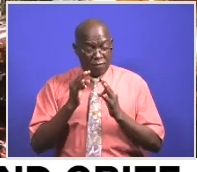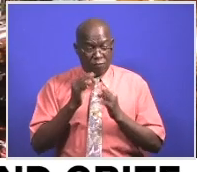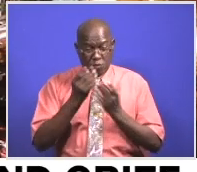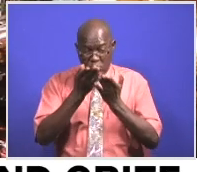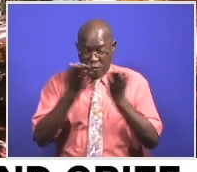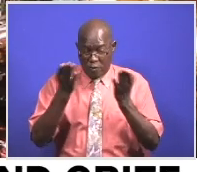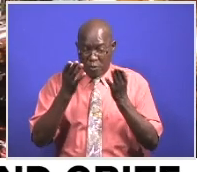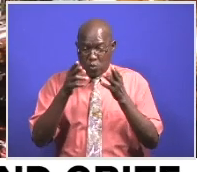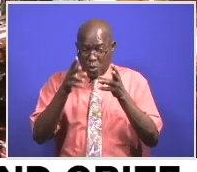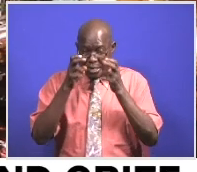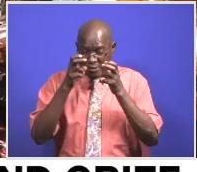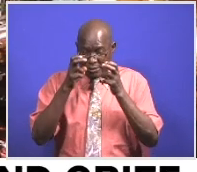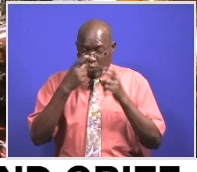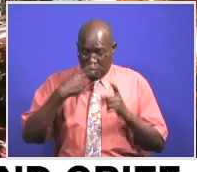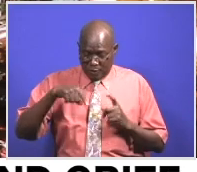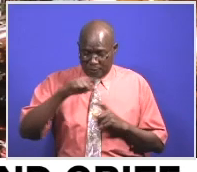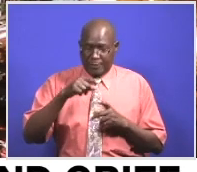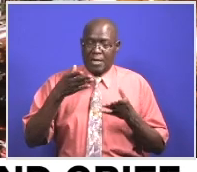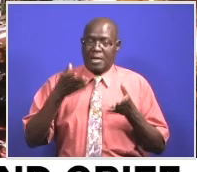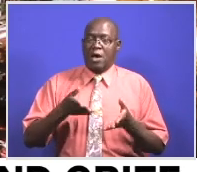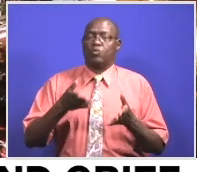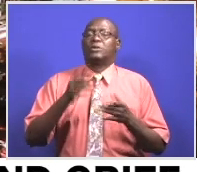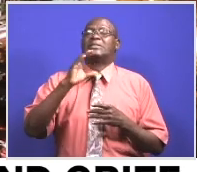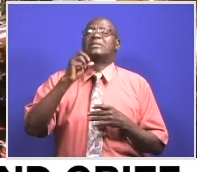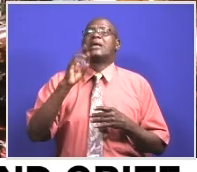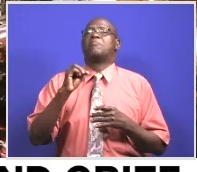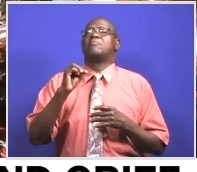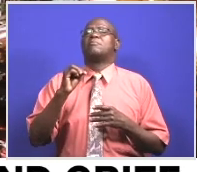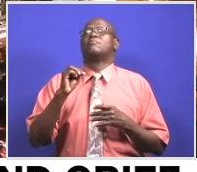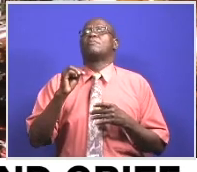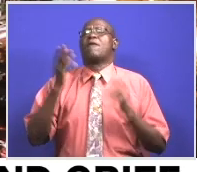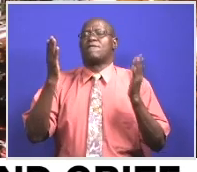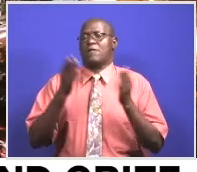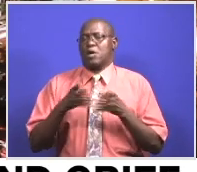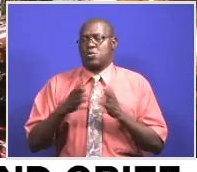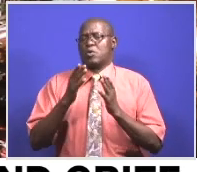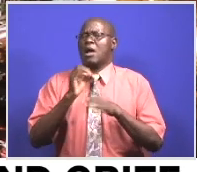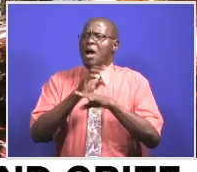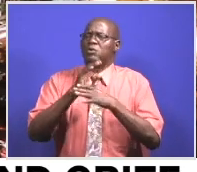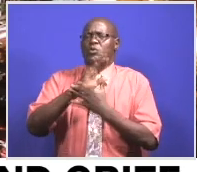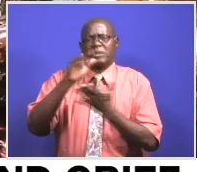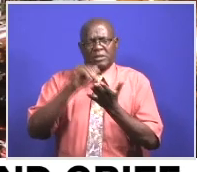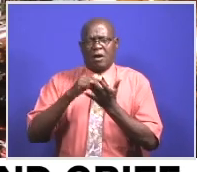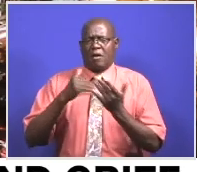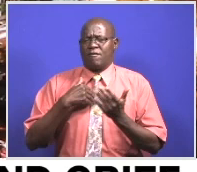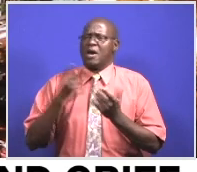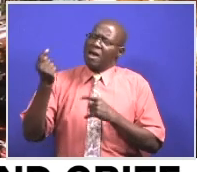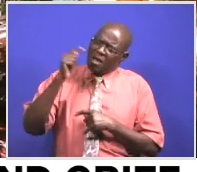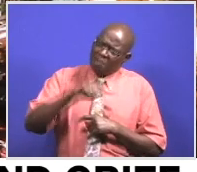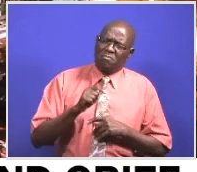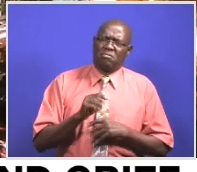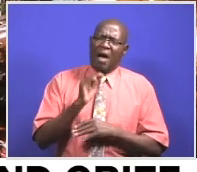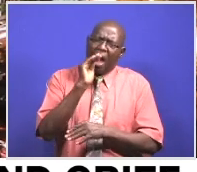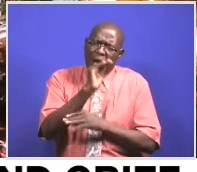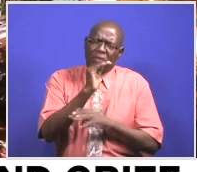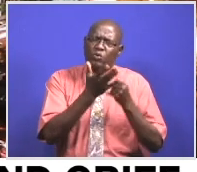to us, let me tell you, here at Sitambari Road, we have counseling center. Come and seek help. Talk to